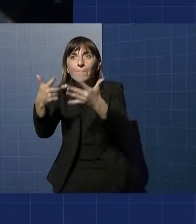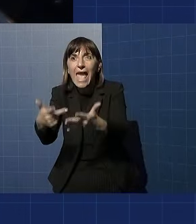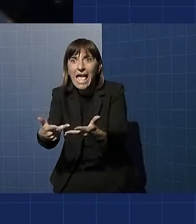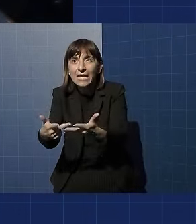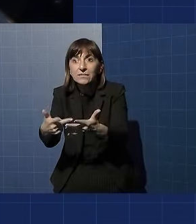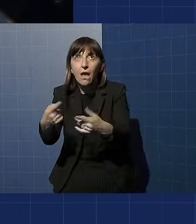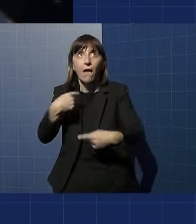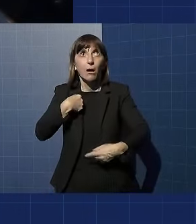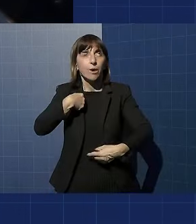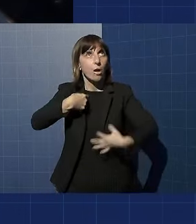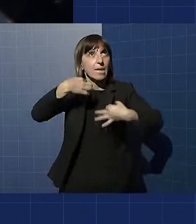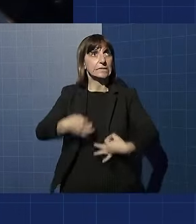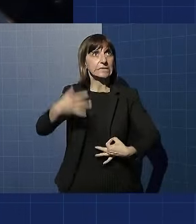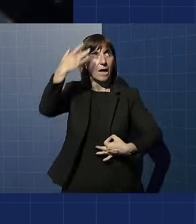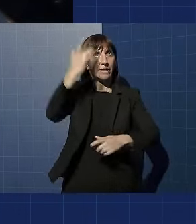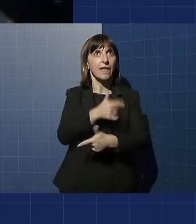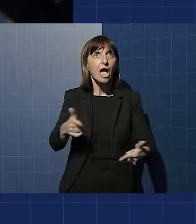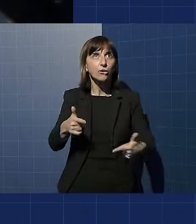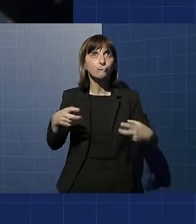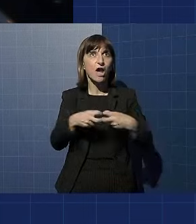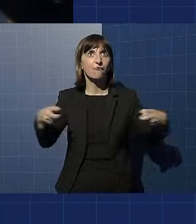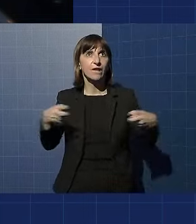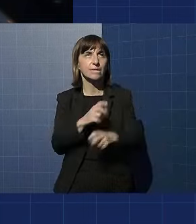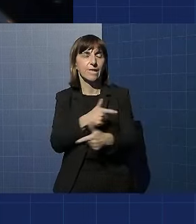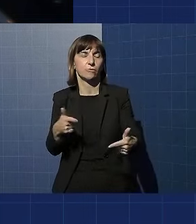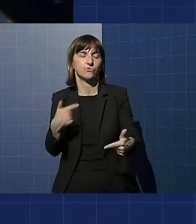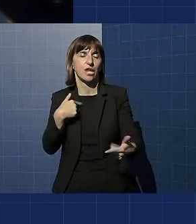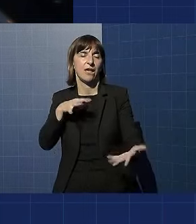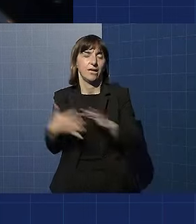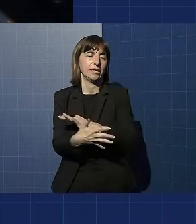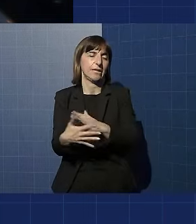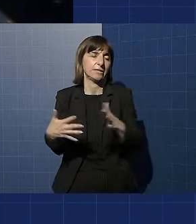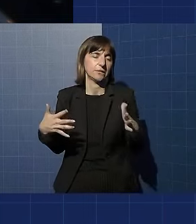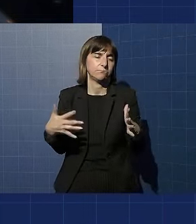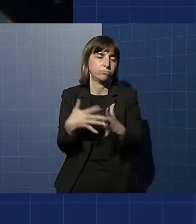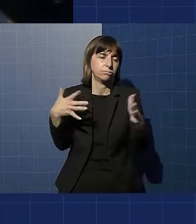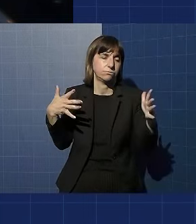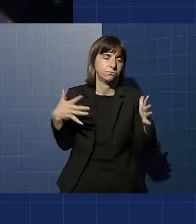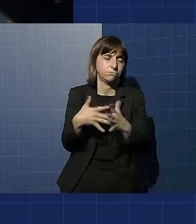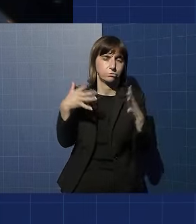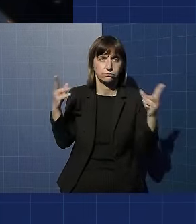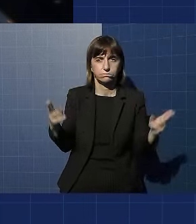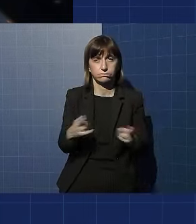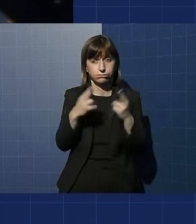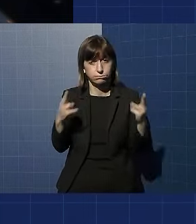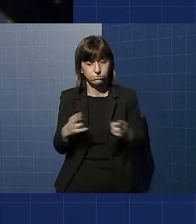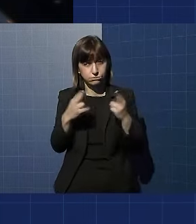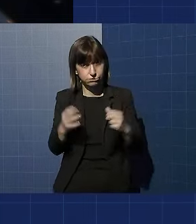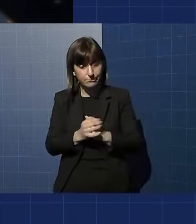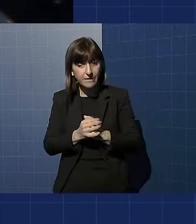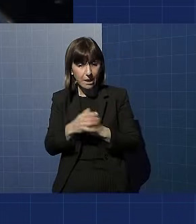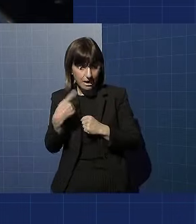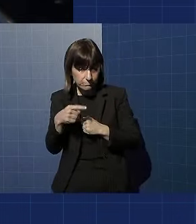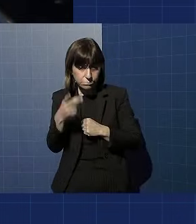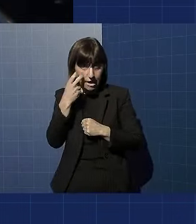And for short missions on the ISS in the past, this is not so much of an issue. But it really comes when you think